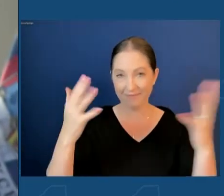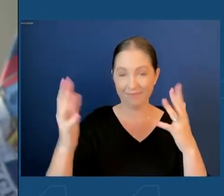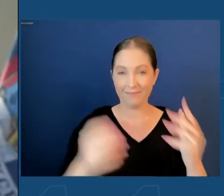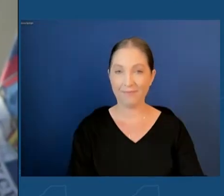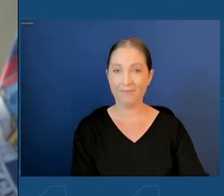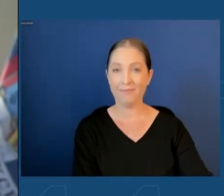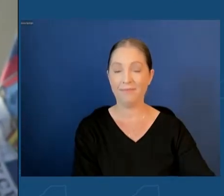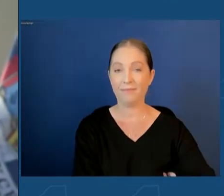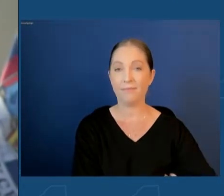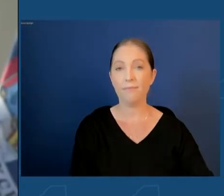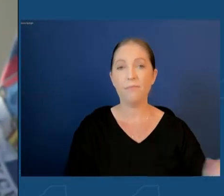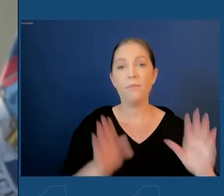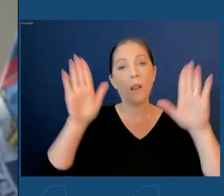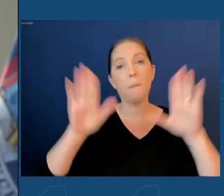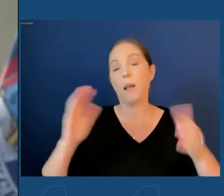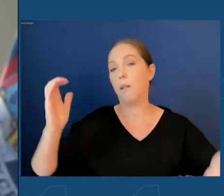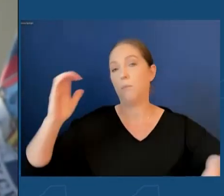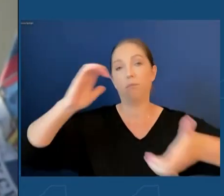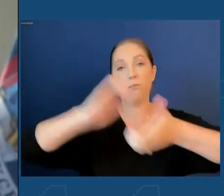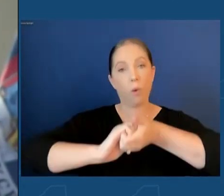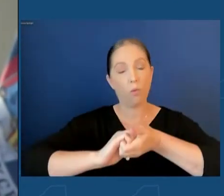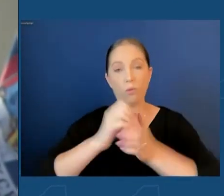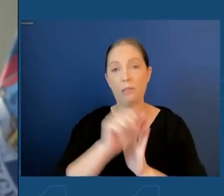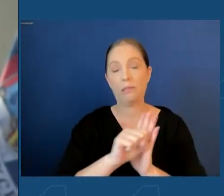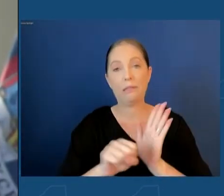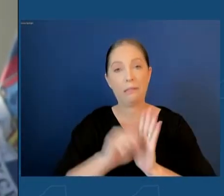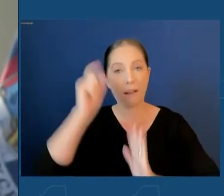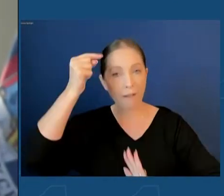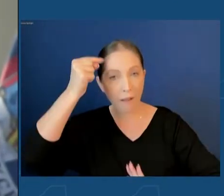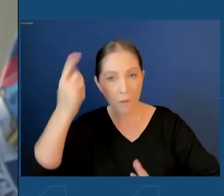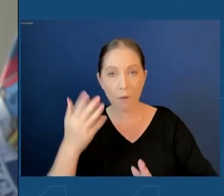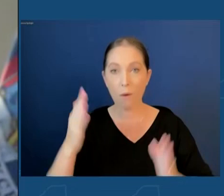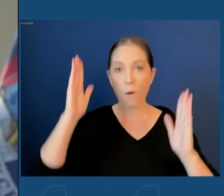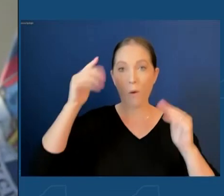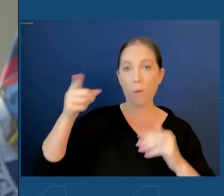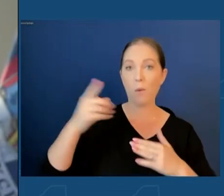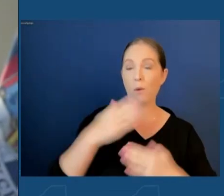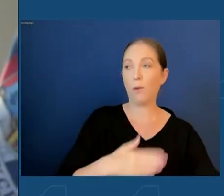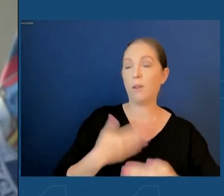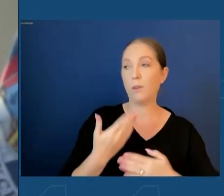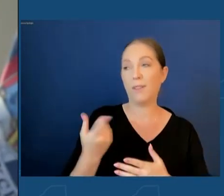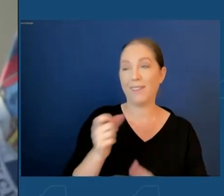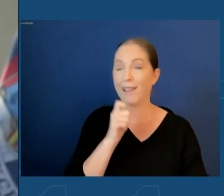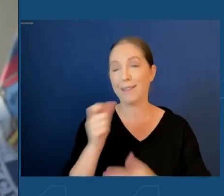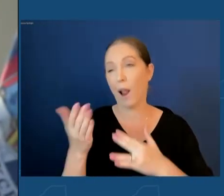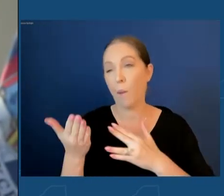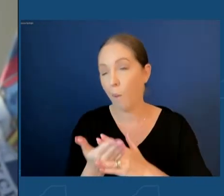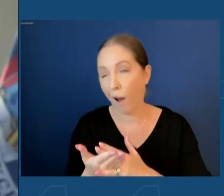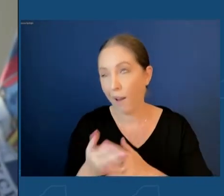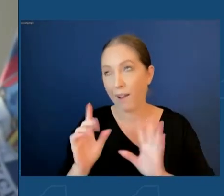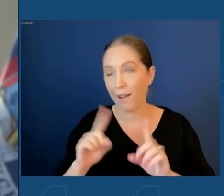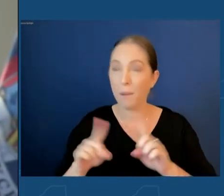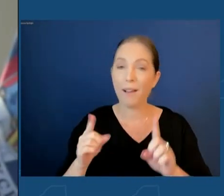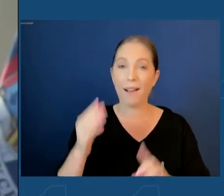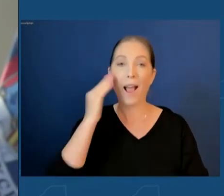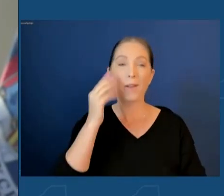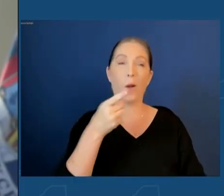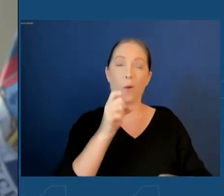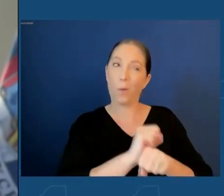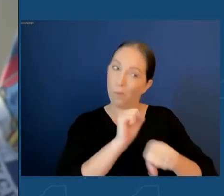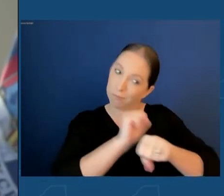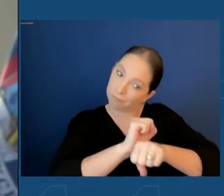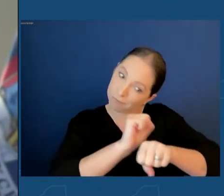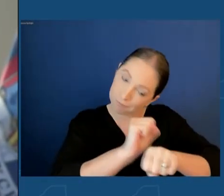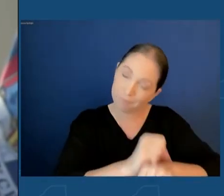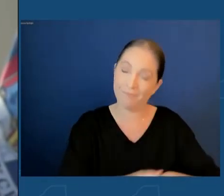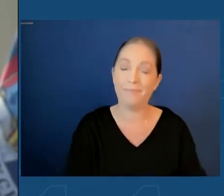great partners in our state capitol. I hope you're enjoying the little, it's not really a break because I know you're just working harder than ever, so I know you're shaking your heads. But thank you for